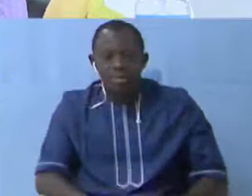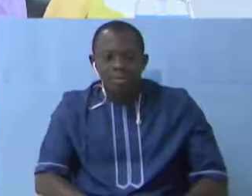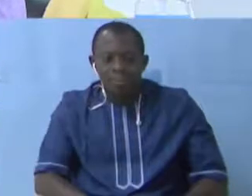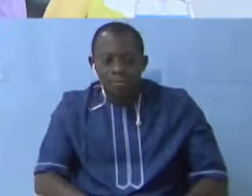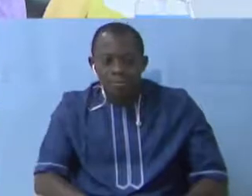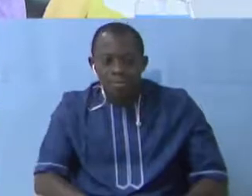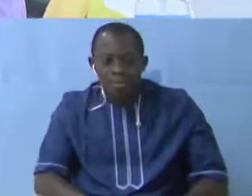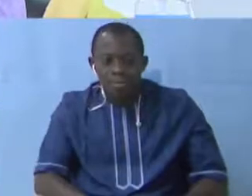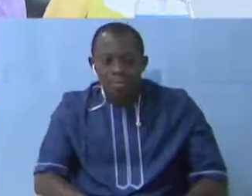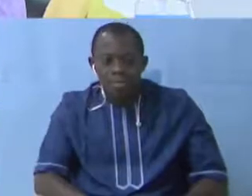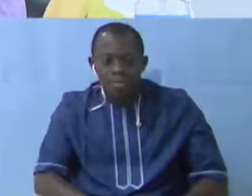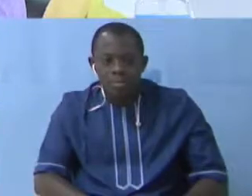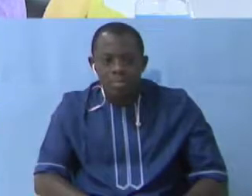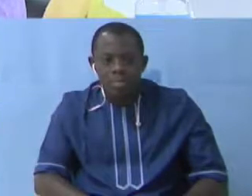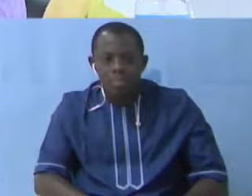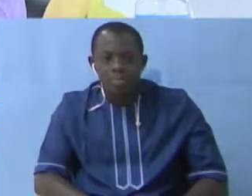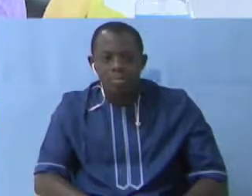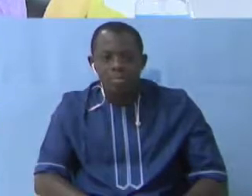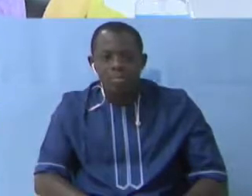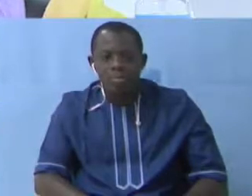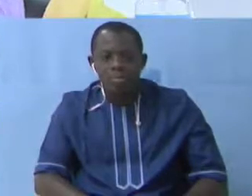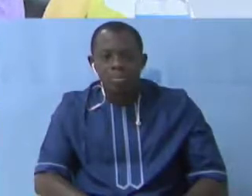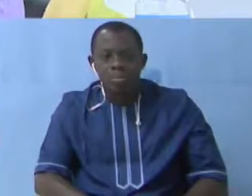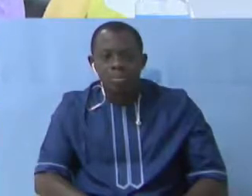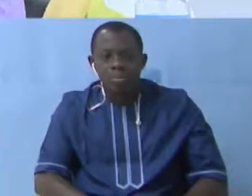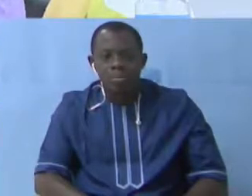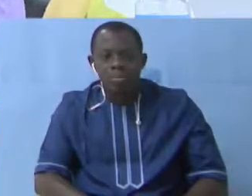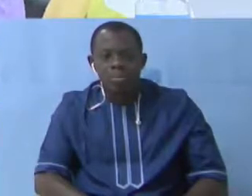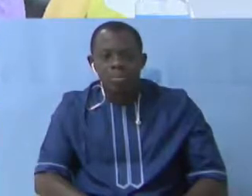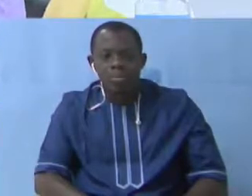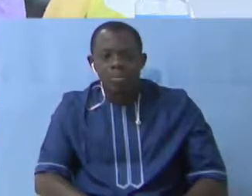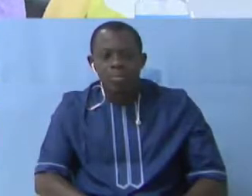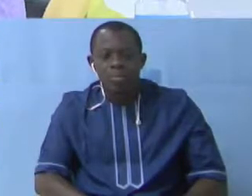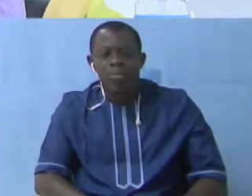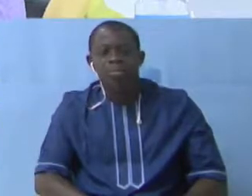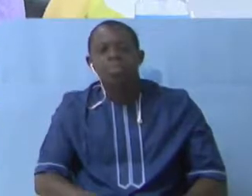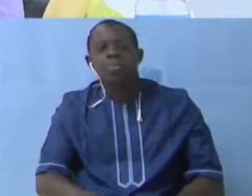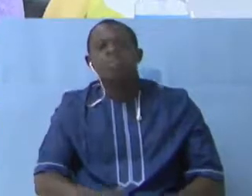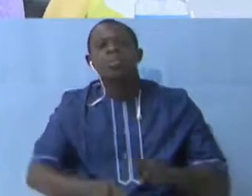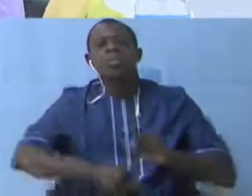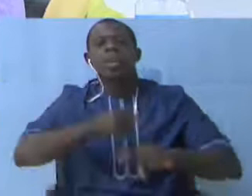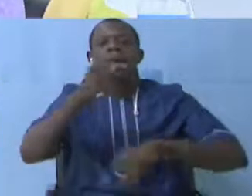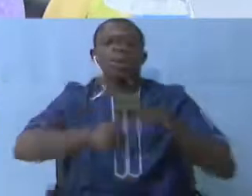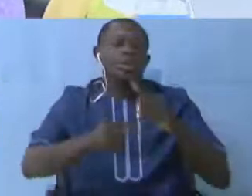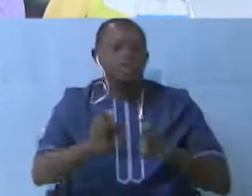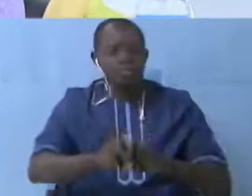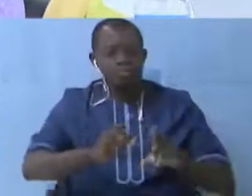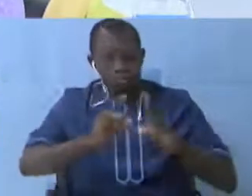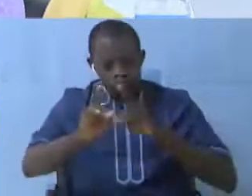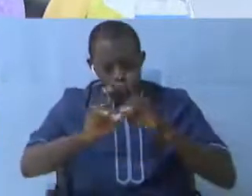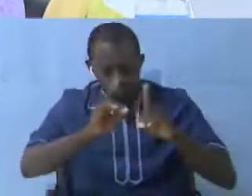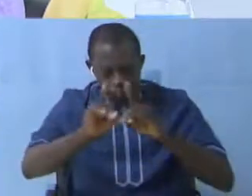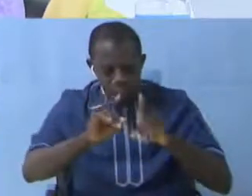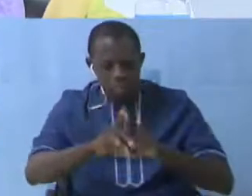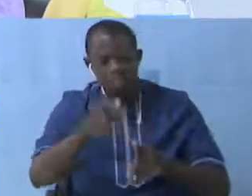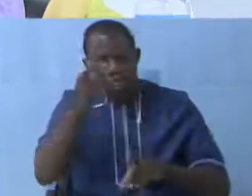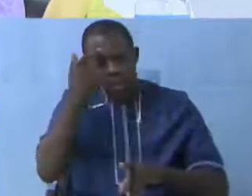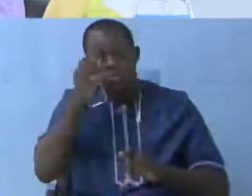After few discussions, he thought that he needed to wait the next day. So that they